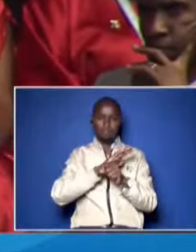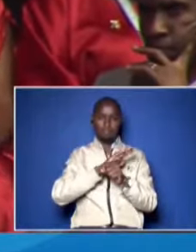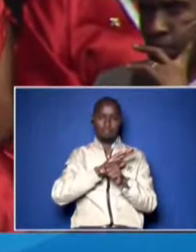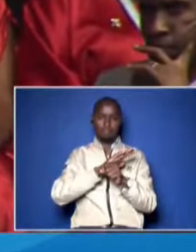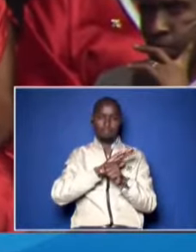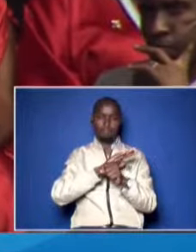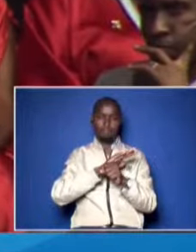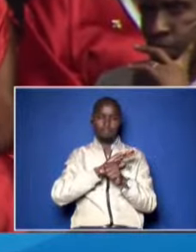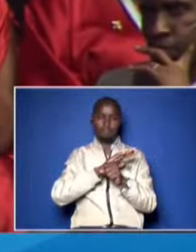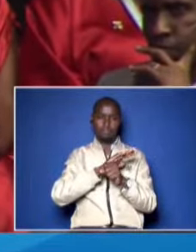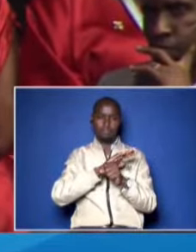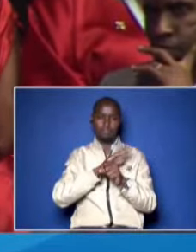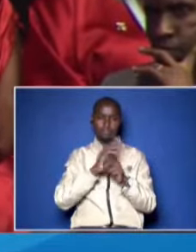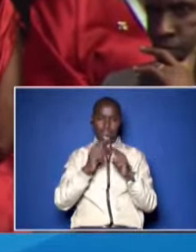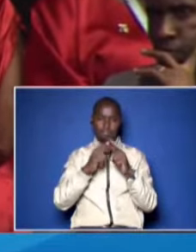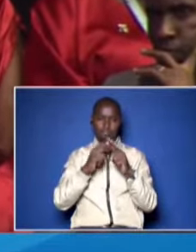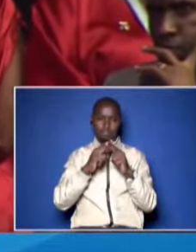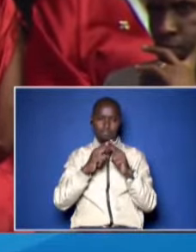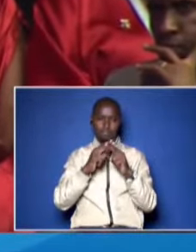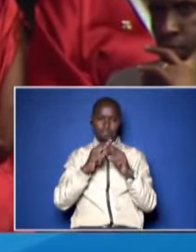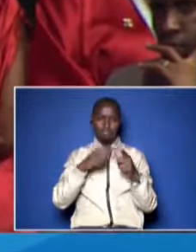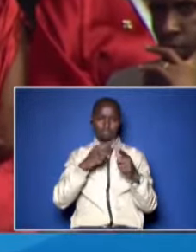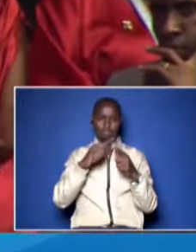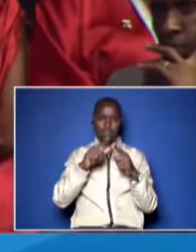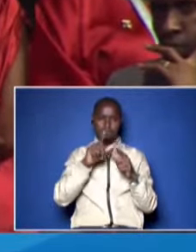fulfilled when the Lord